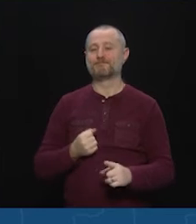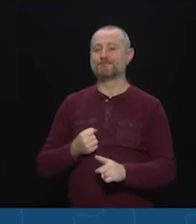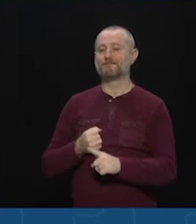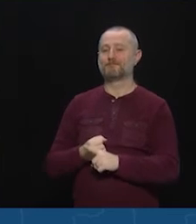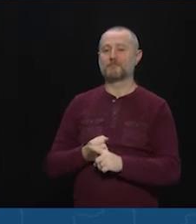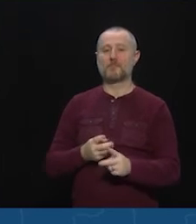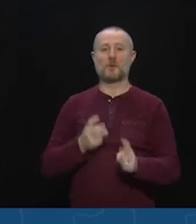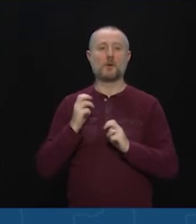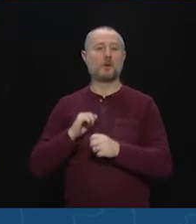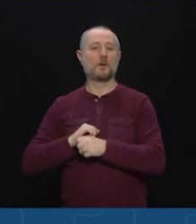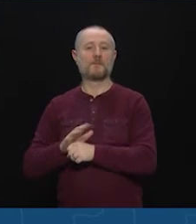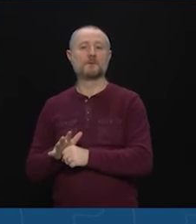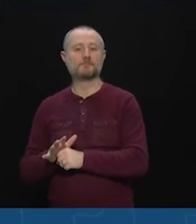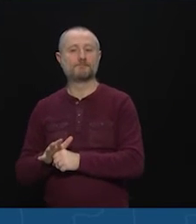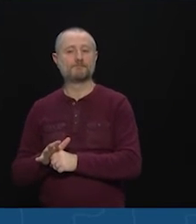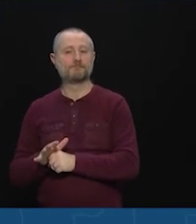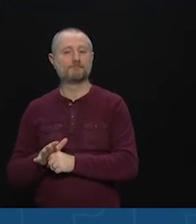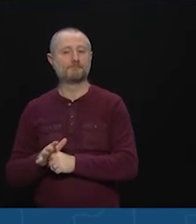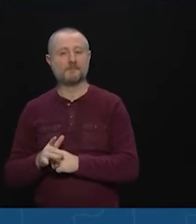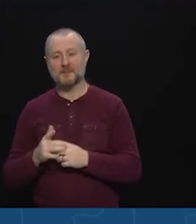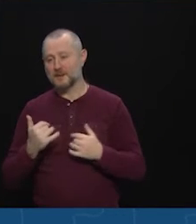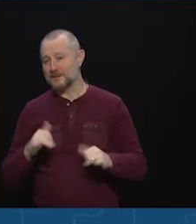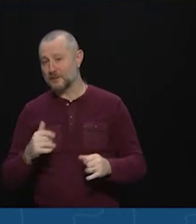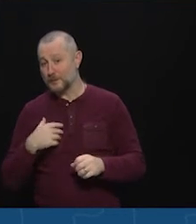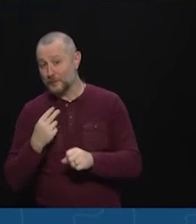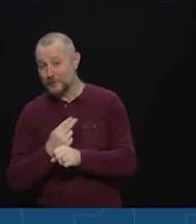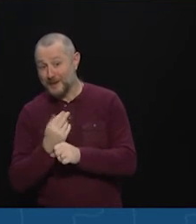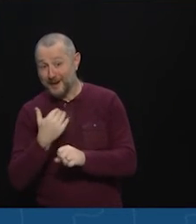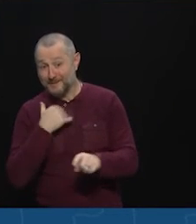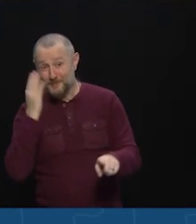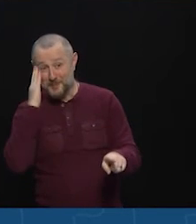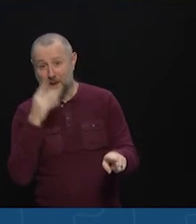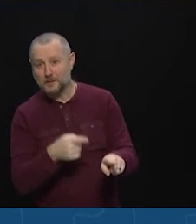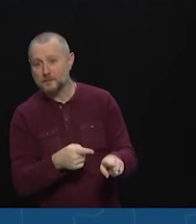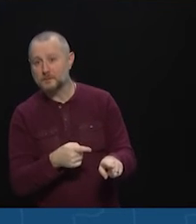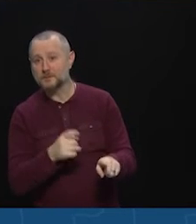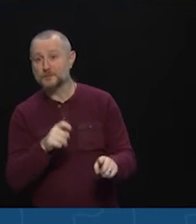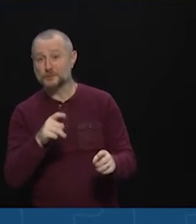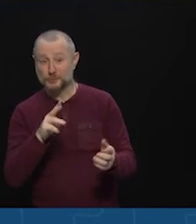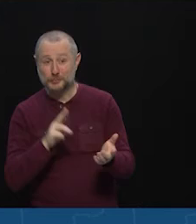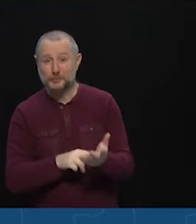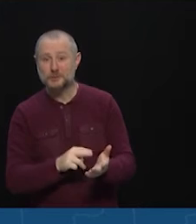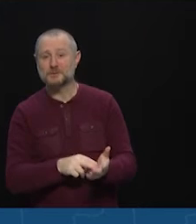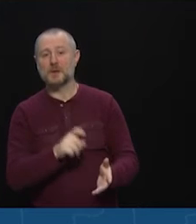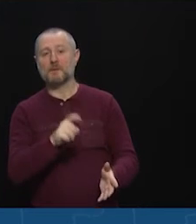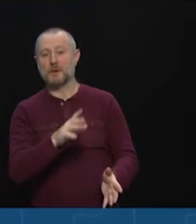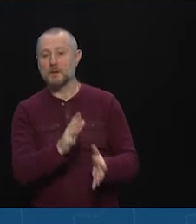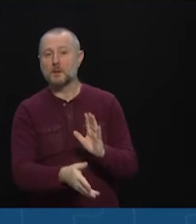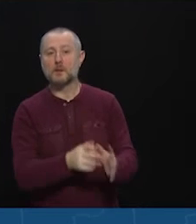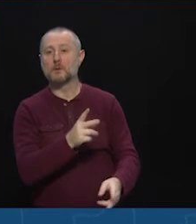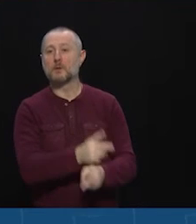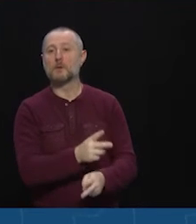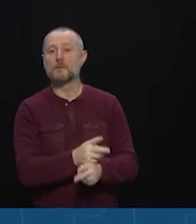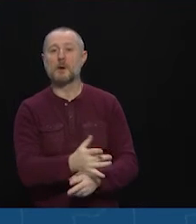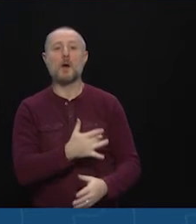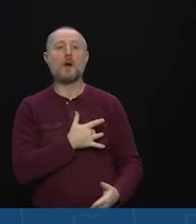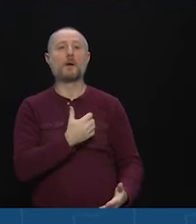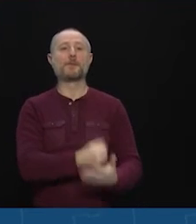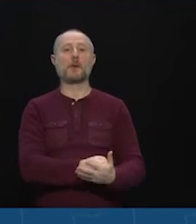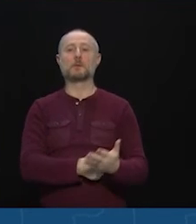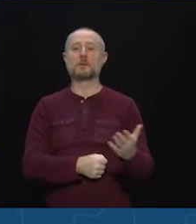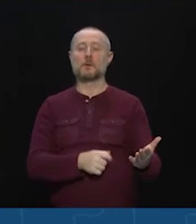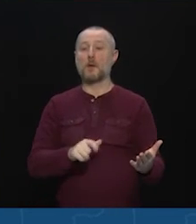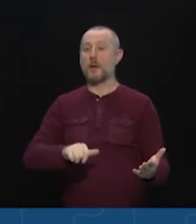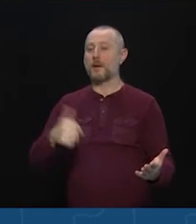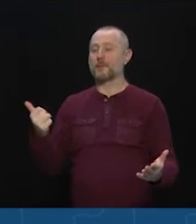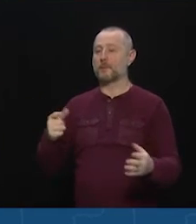they're still taking up a bed. They're still requiring healthcare workers. They still may have, you know, need to be treated for a heart attack or another illness. So they